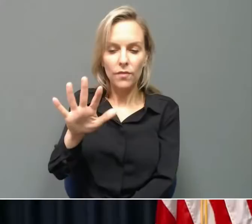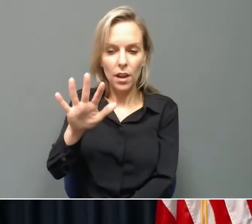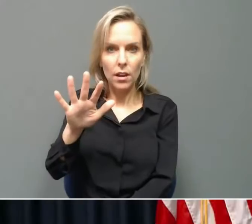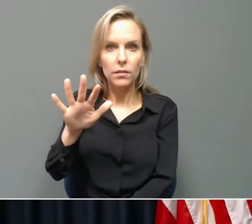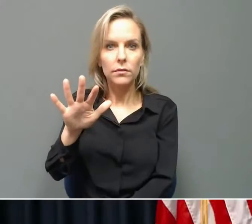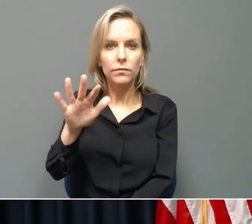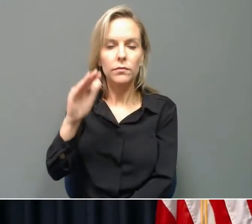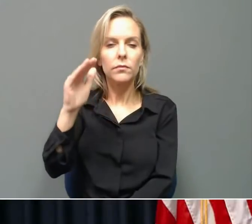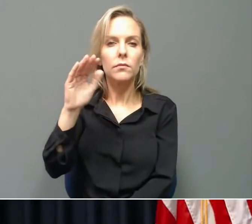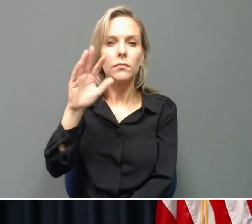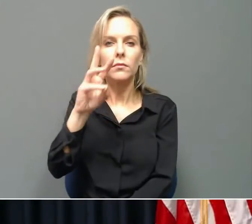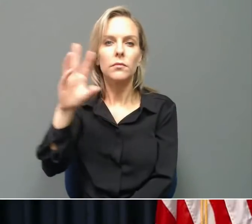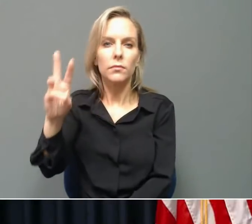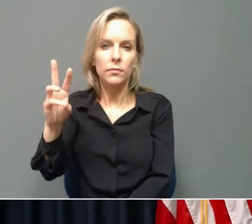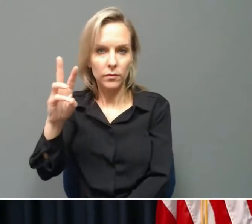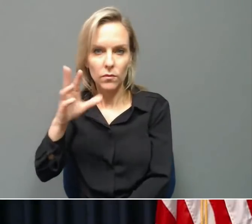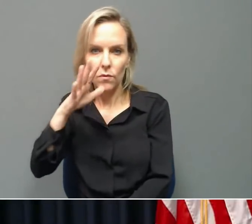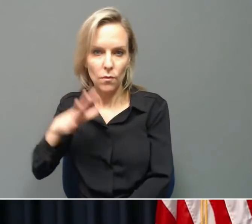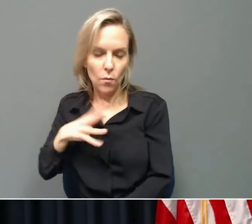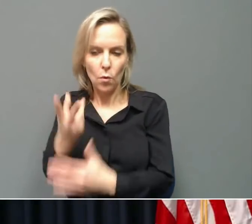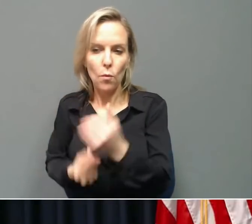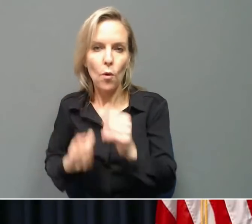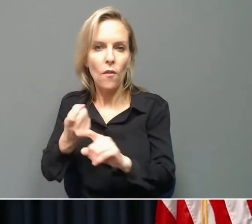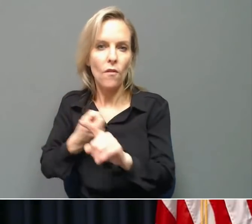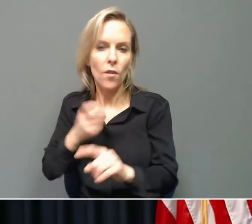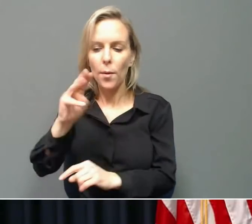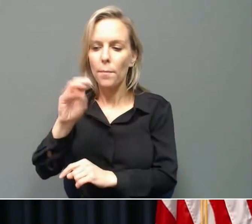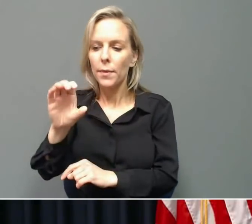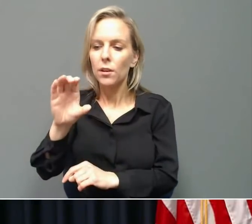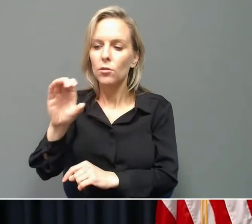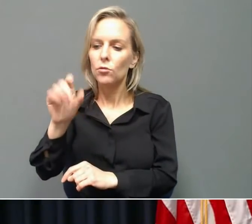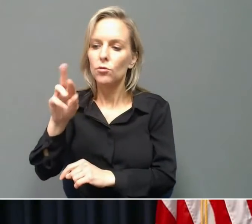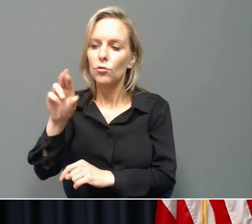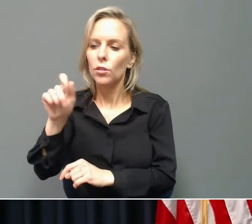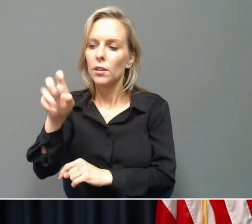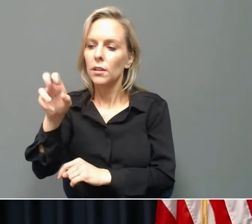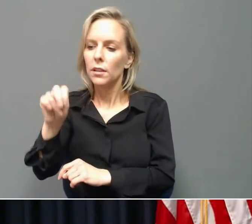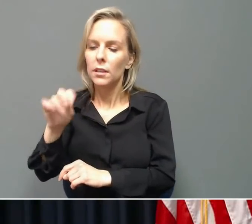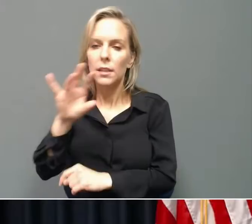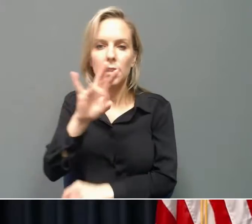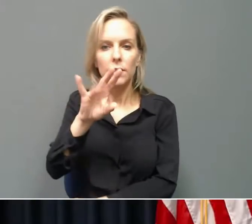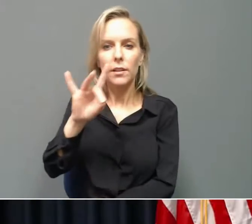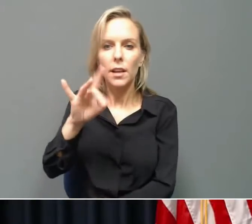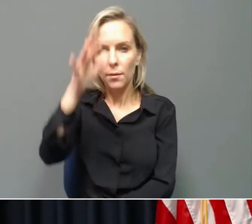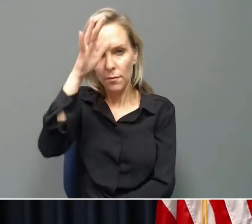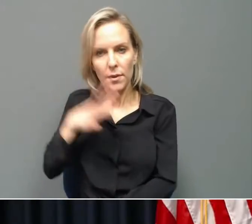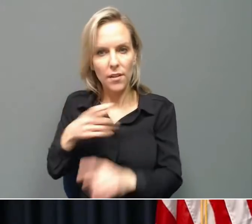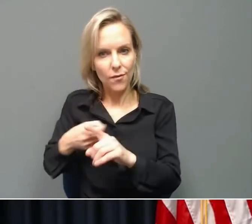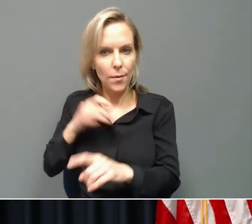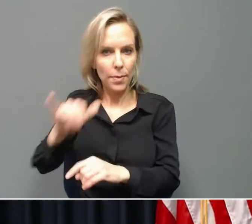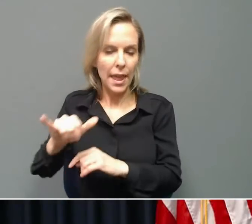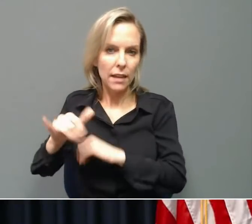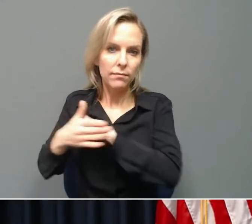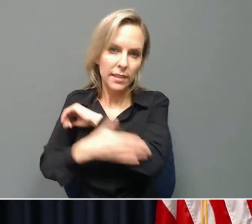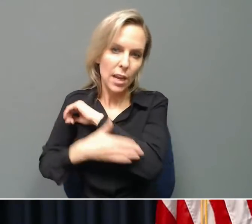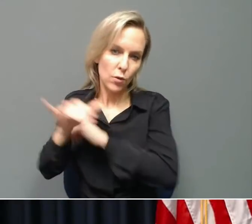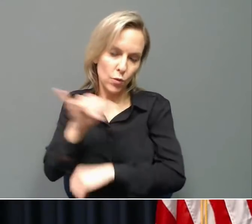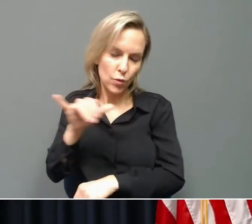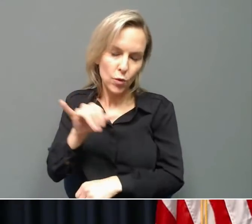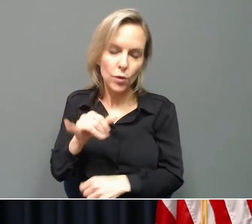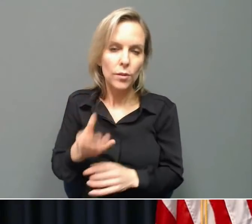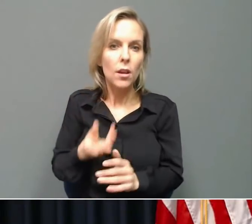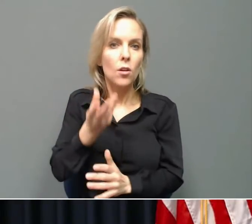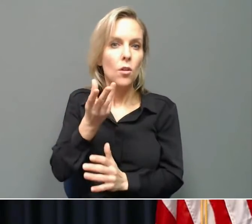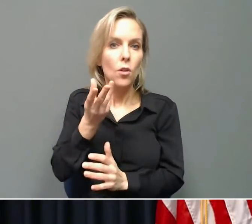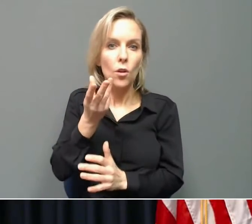a 66-year-old woman, both from McCracken County, and a 78-year-old man from that county. We lost